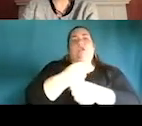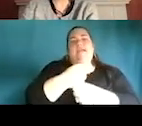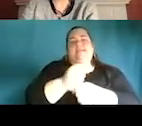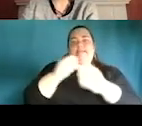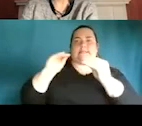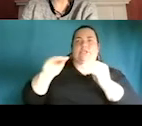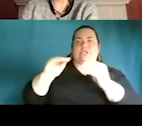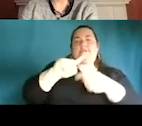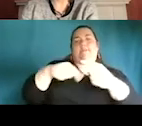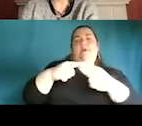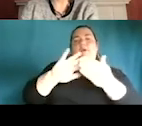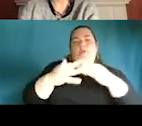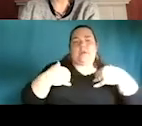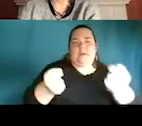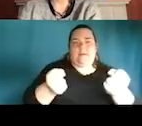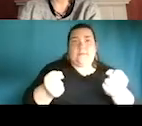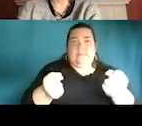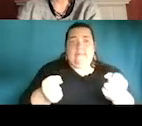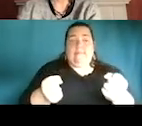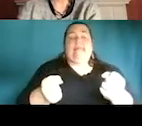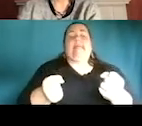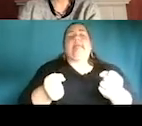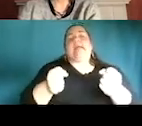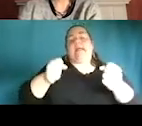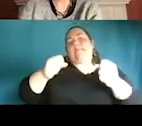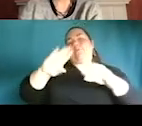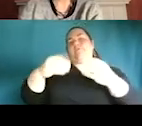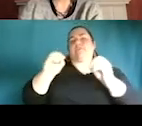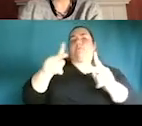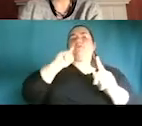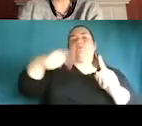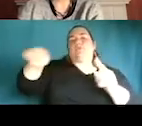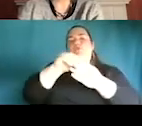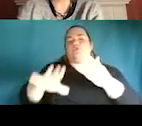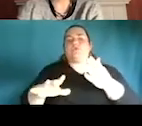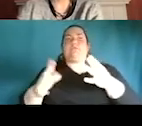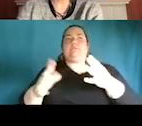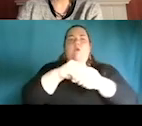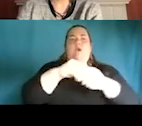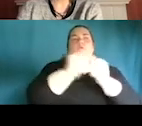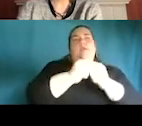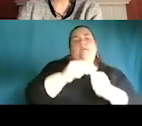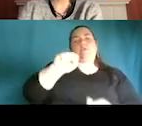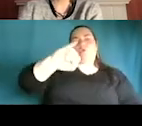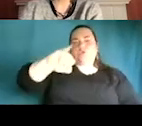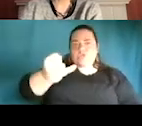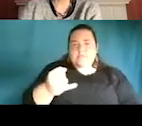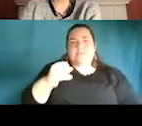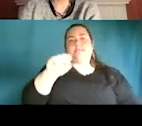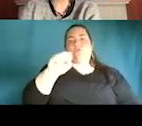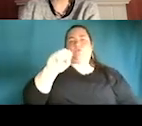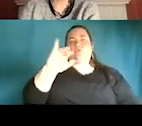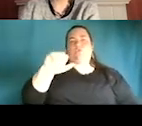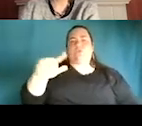opportunities for student engagement in social justice projects that respond to the intersections of criminal justice, public health,